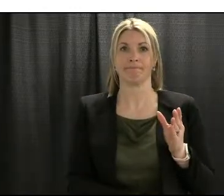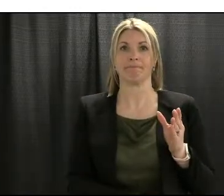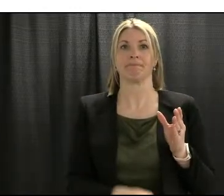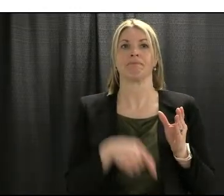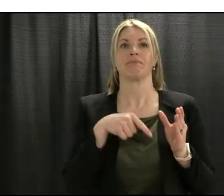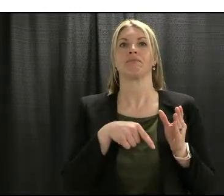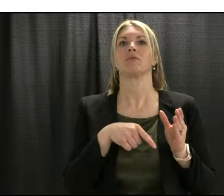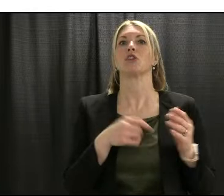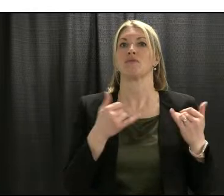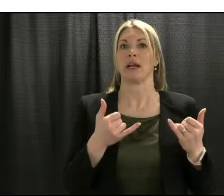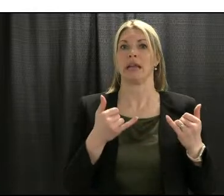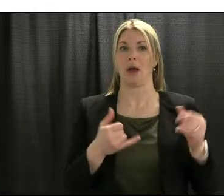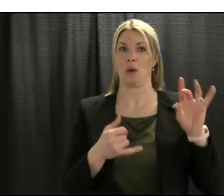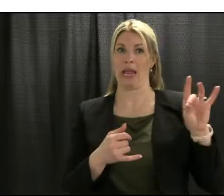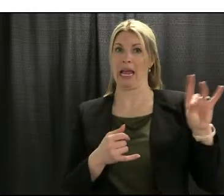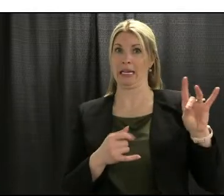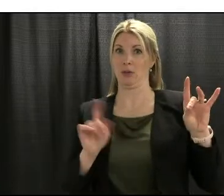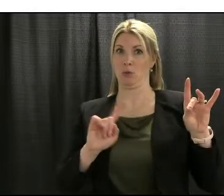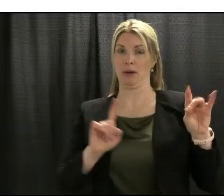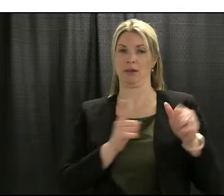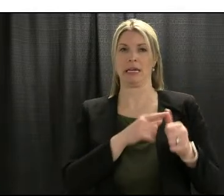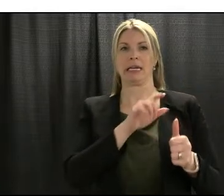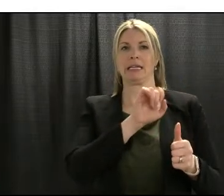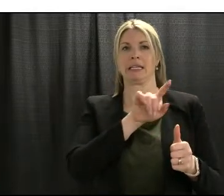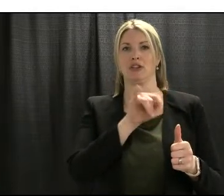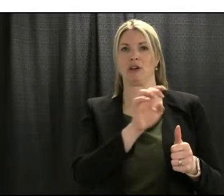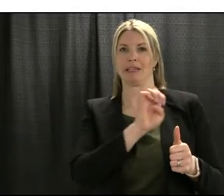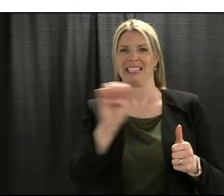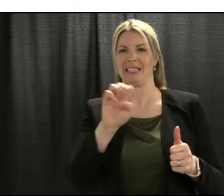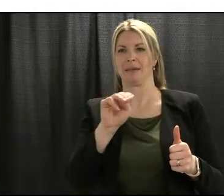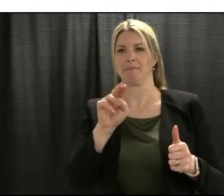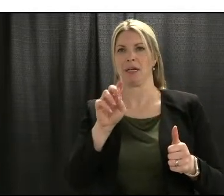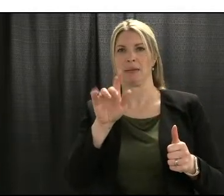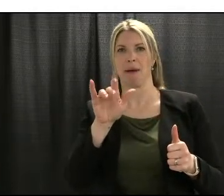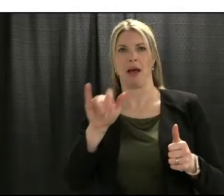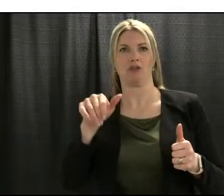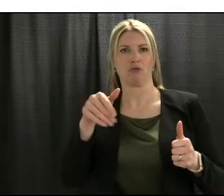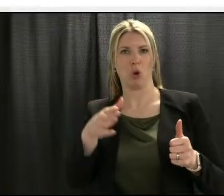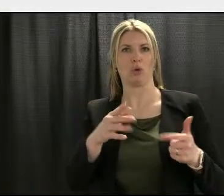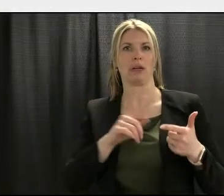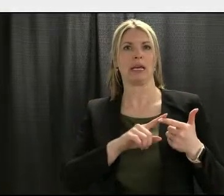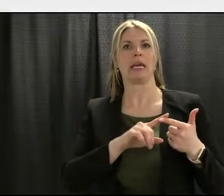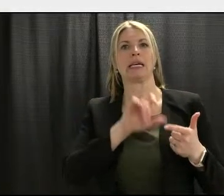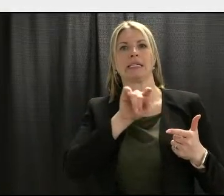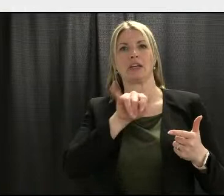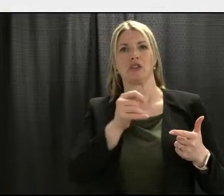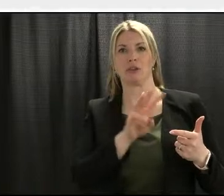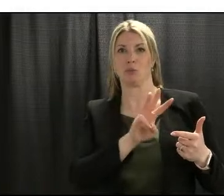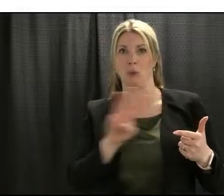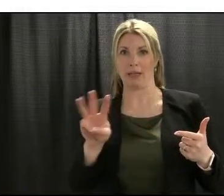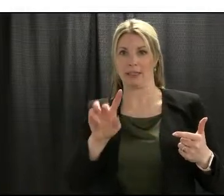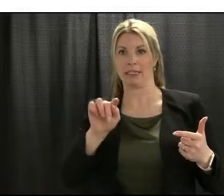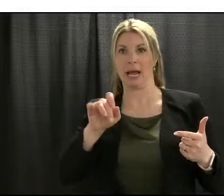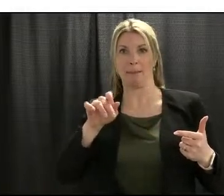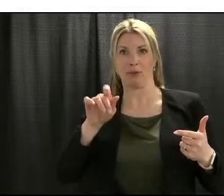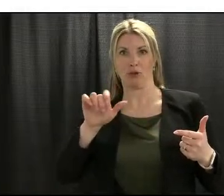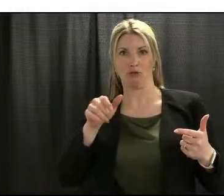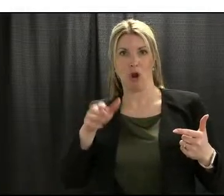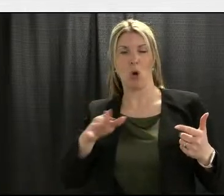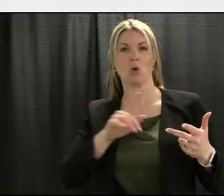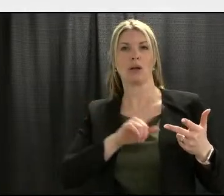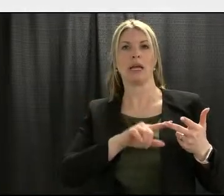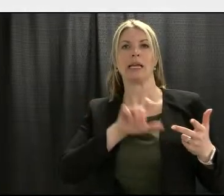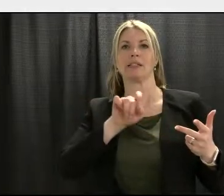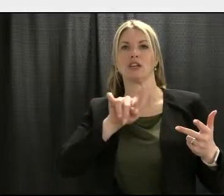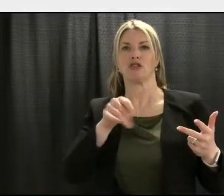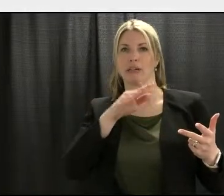are located currently in St. John's East on Mundy Pond Road, St. John's West on Topsail Road, St. John's Centre